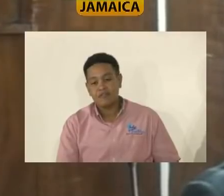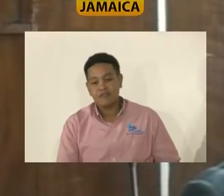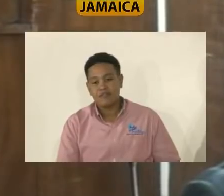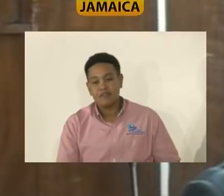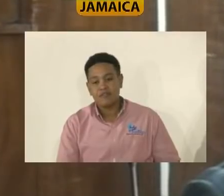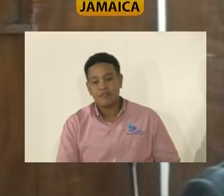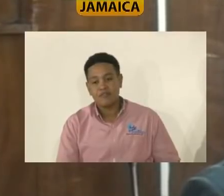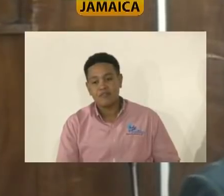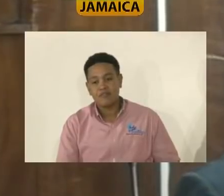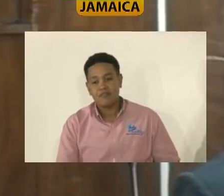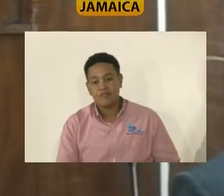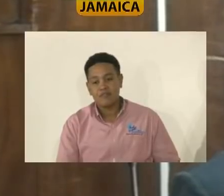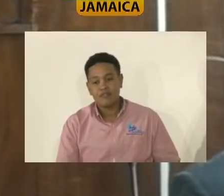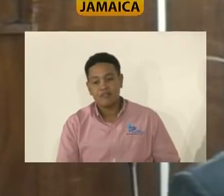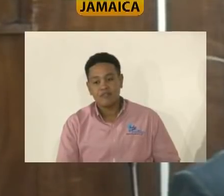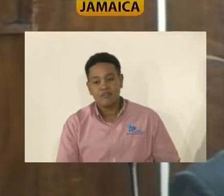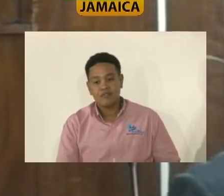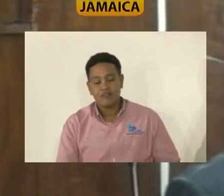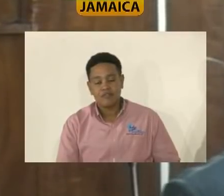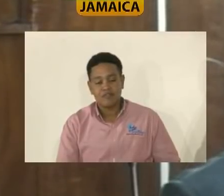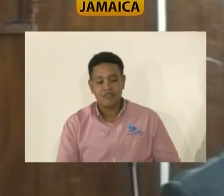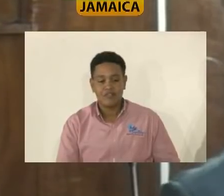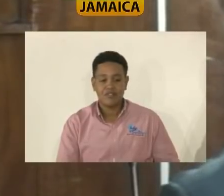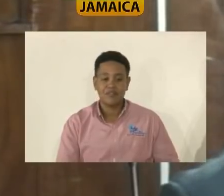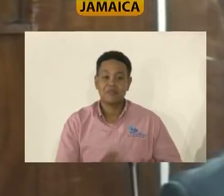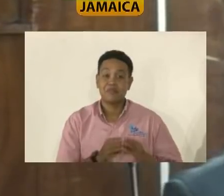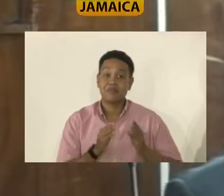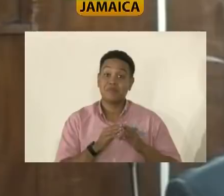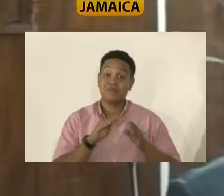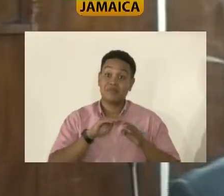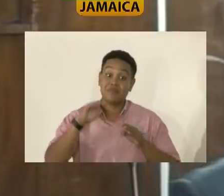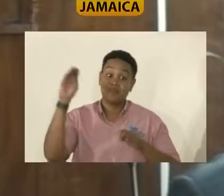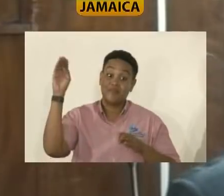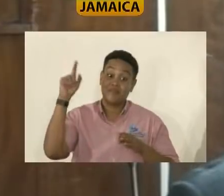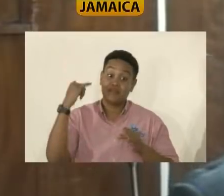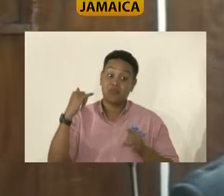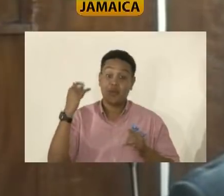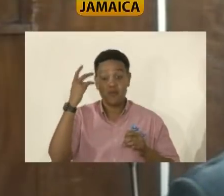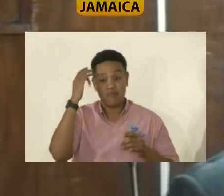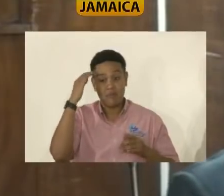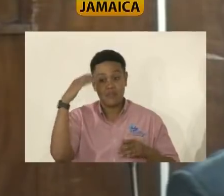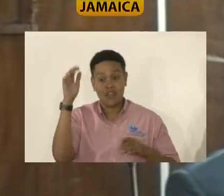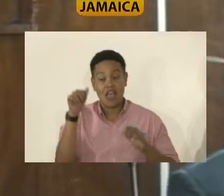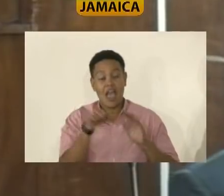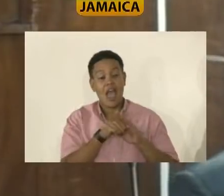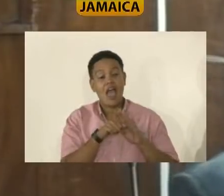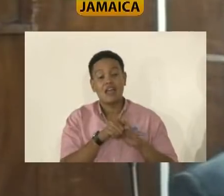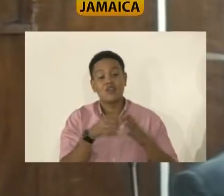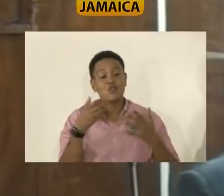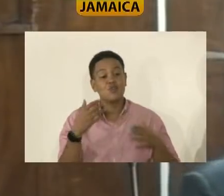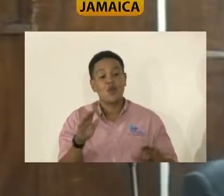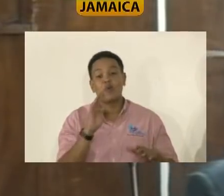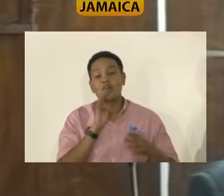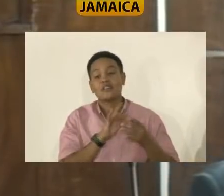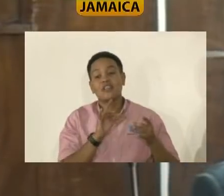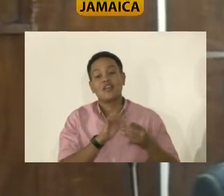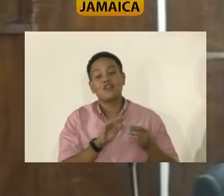related with the press briefing? No, the Prime Minister seems to have gone into hiding. He don't want to touch COVID at